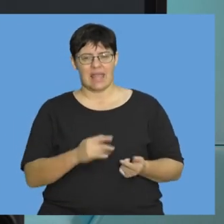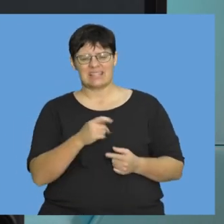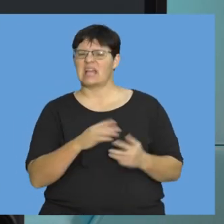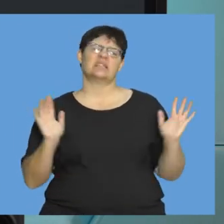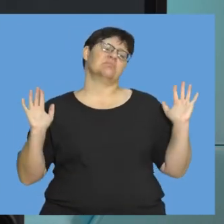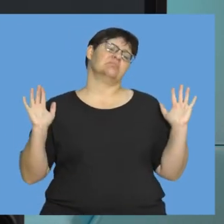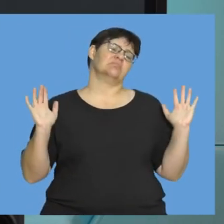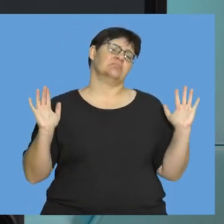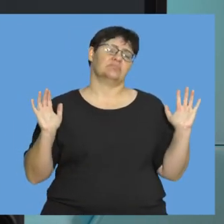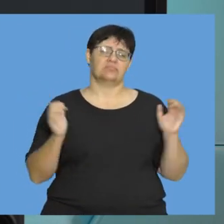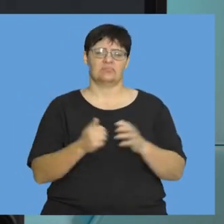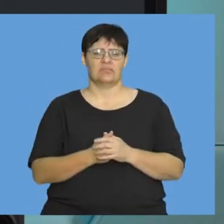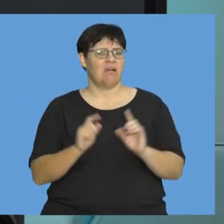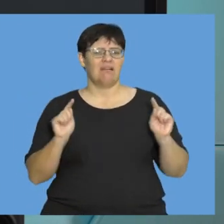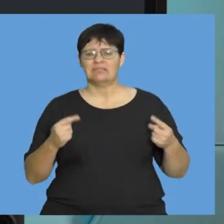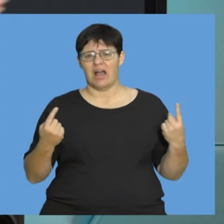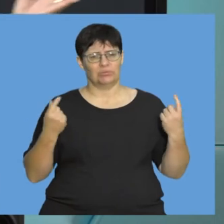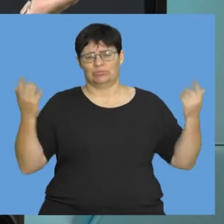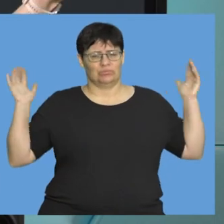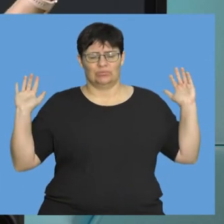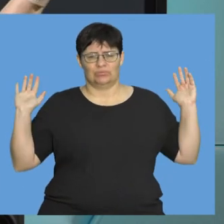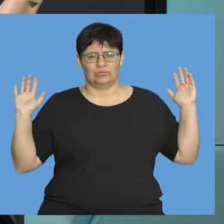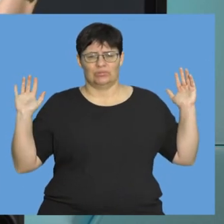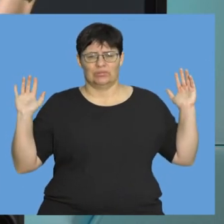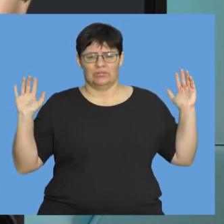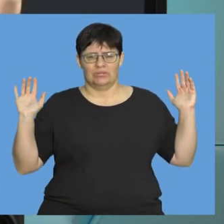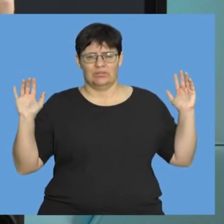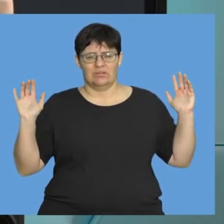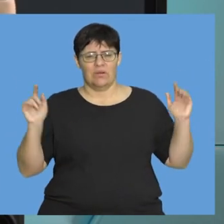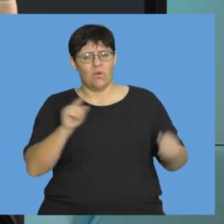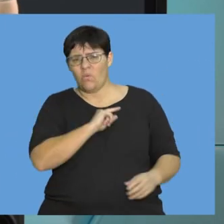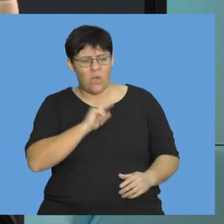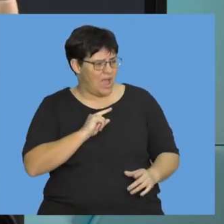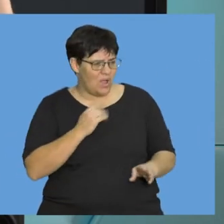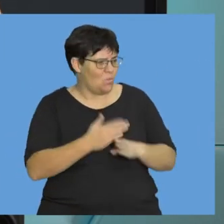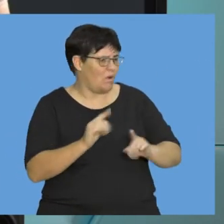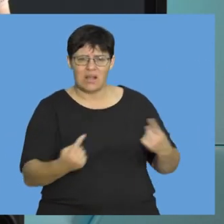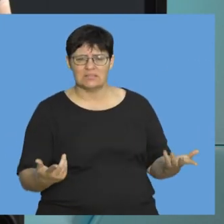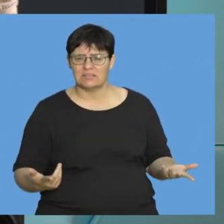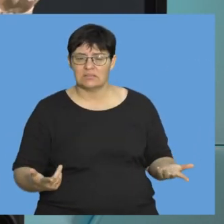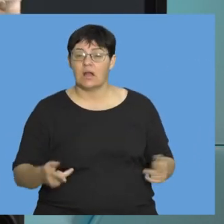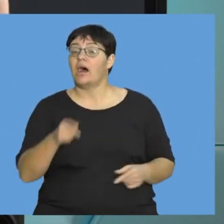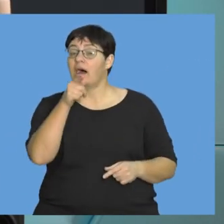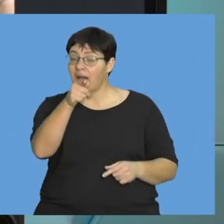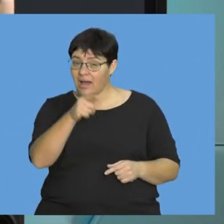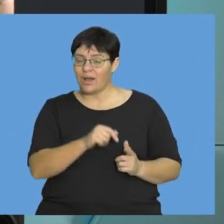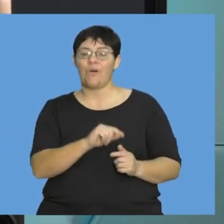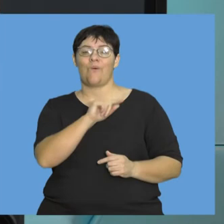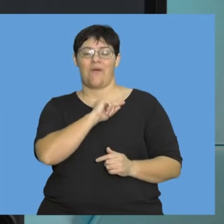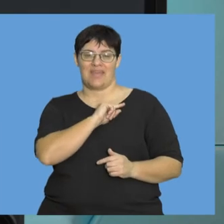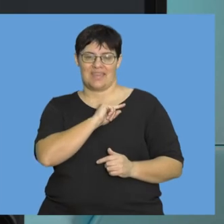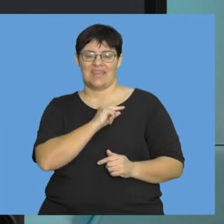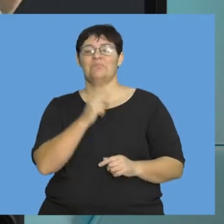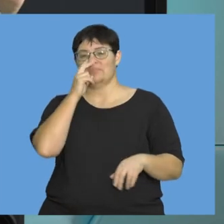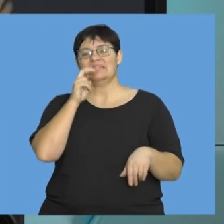going. Right, but the enzymes are saying, I can't do anything. I can't do anything. Why can't I do anything?